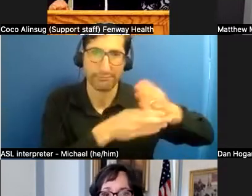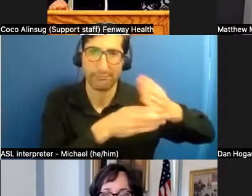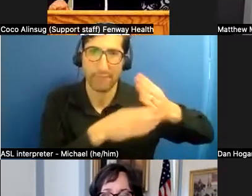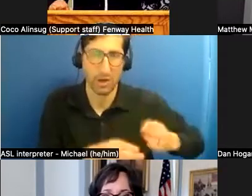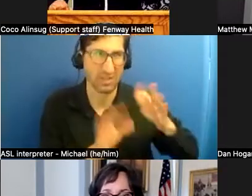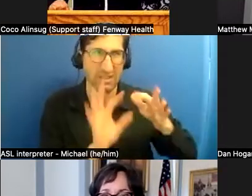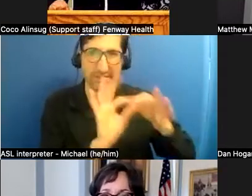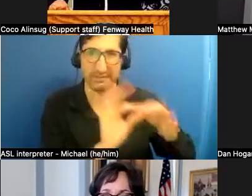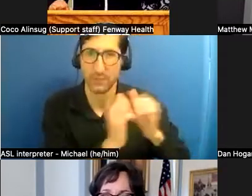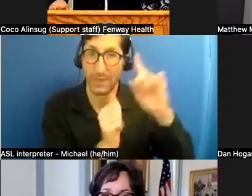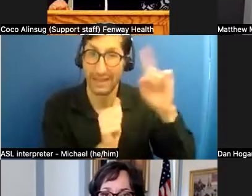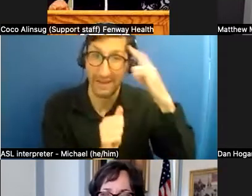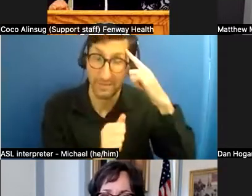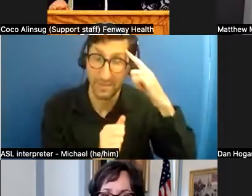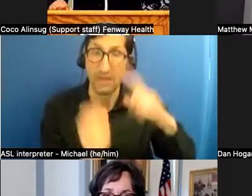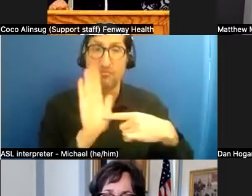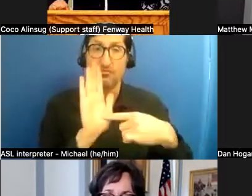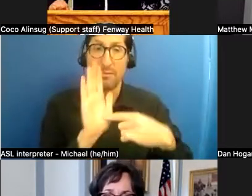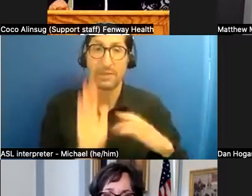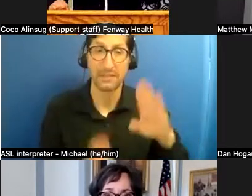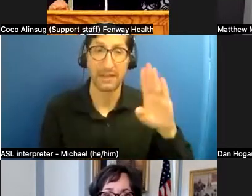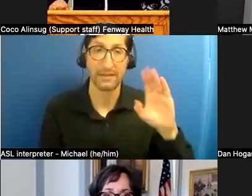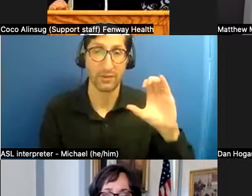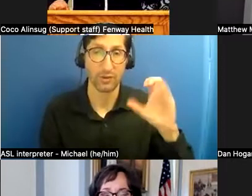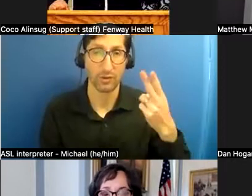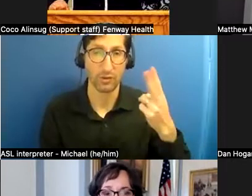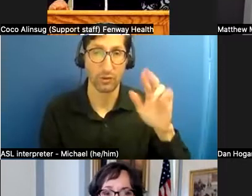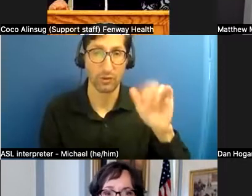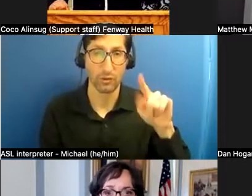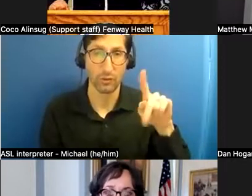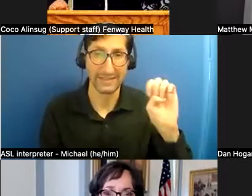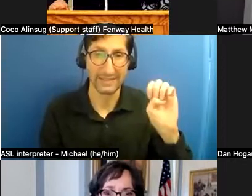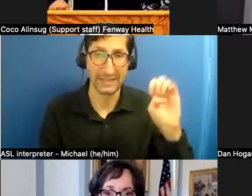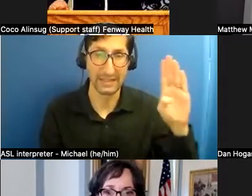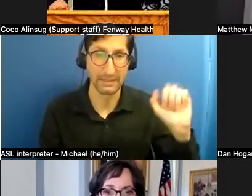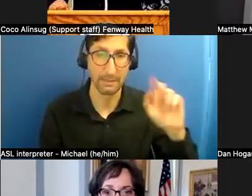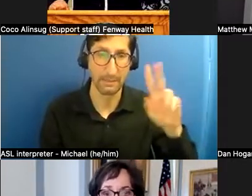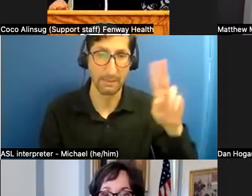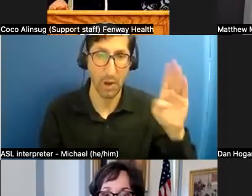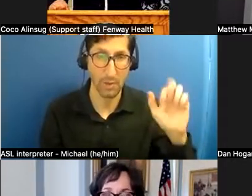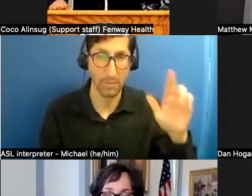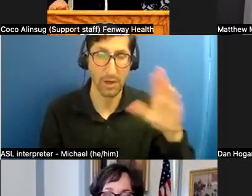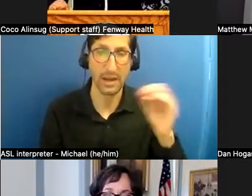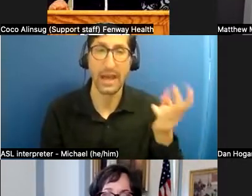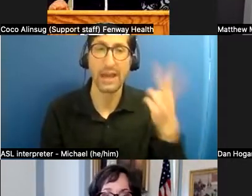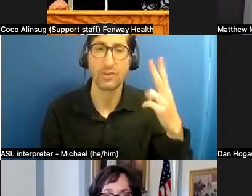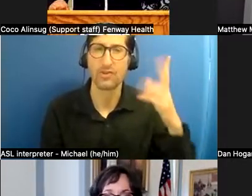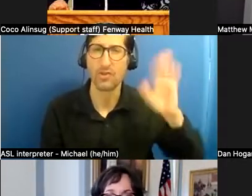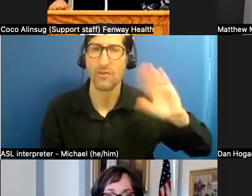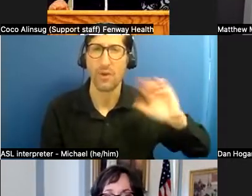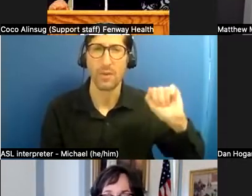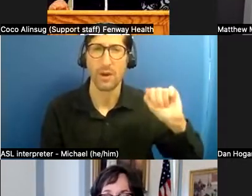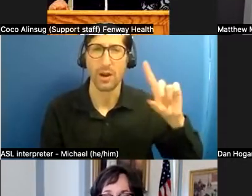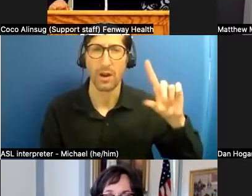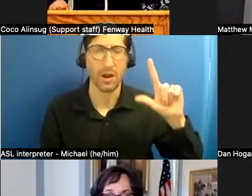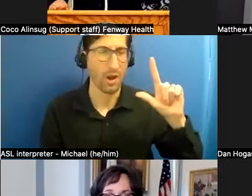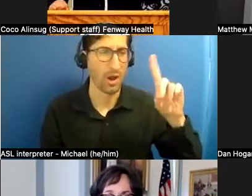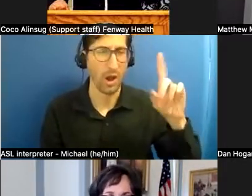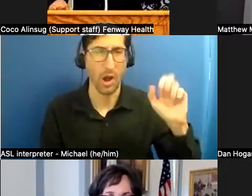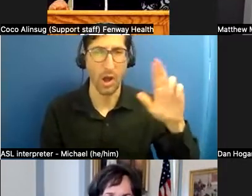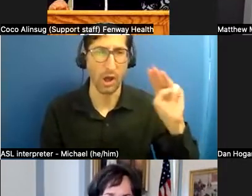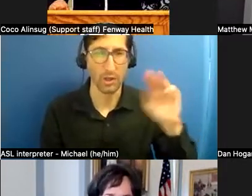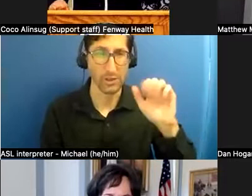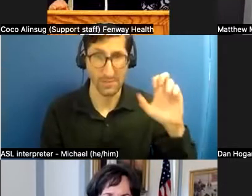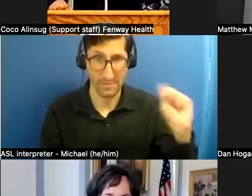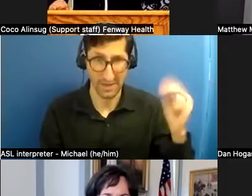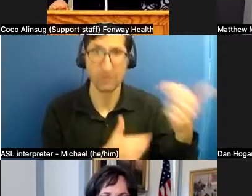that Representative Christine Barber is here, and two former aldermen, Bobby McWaters and Jack Conley, are with